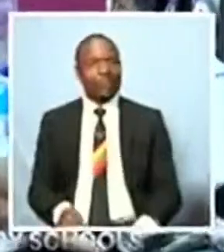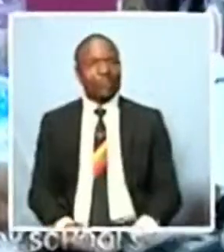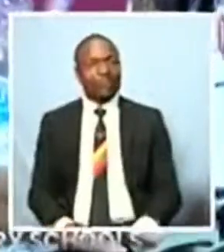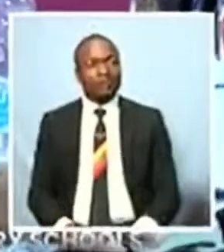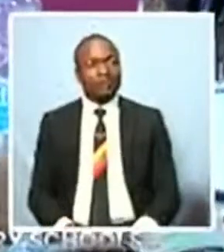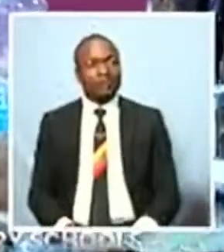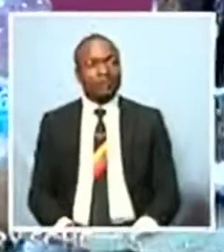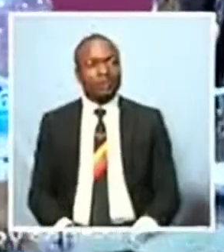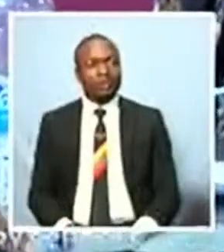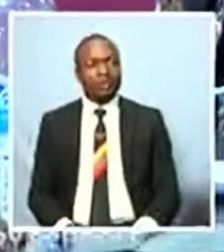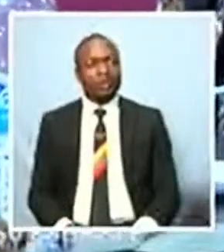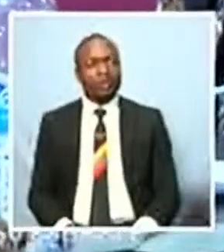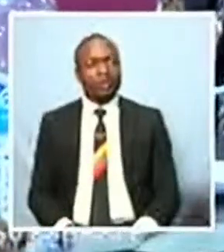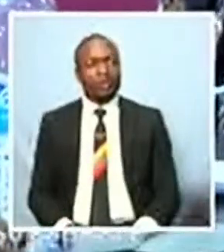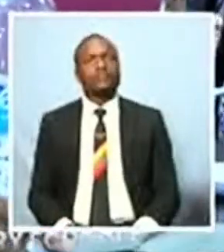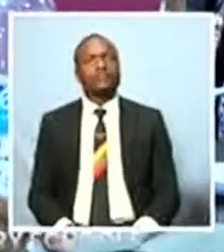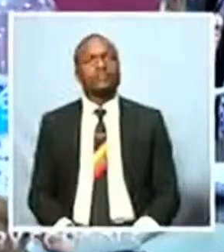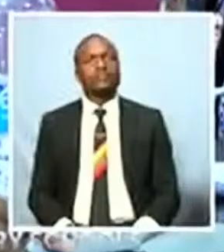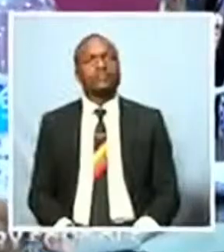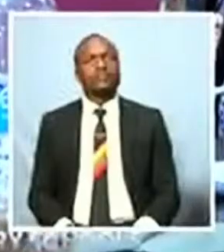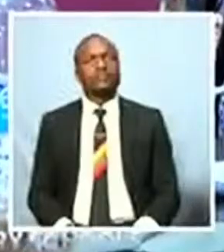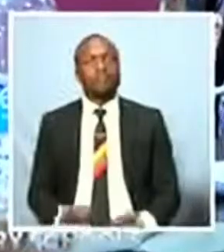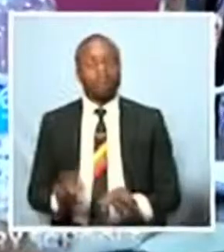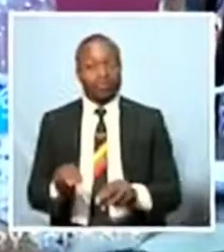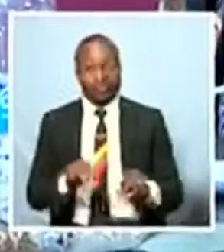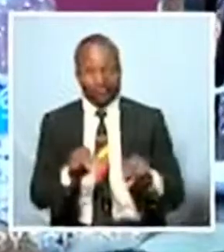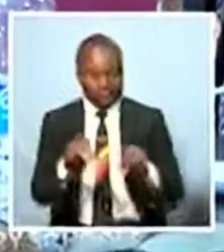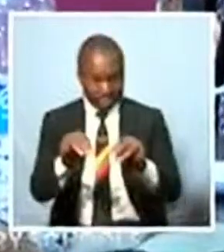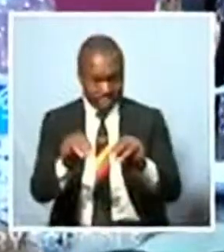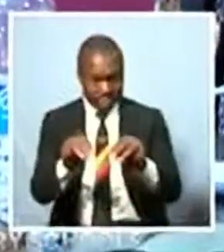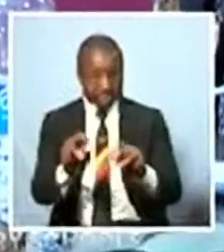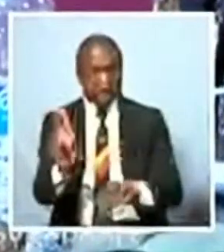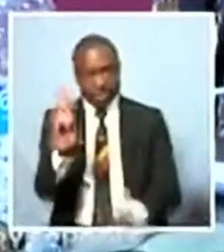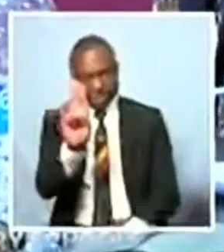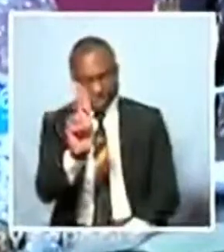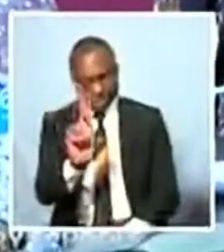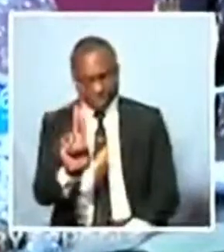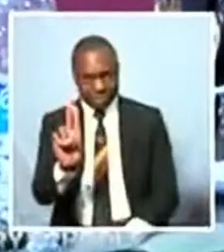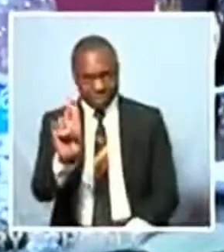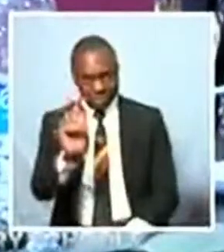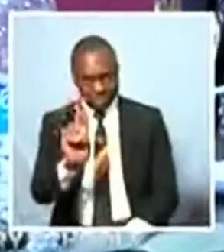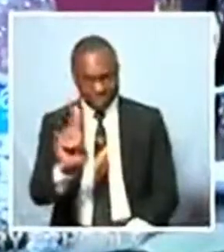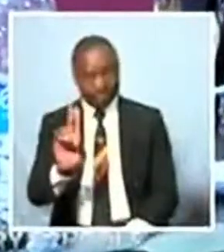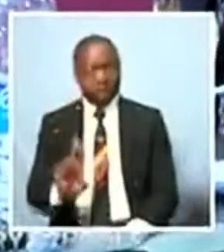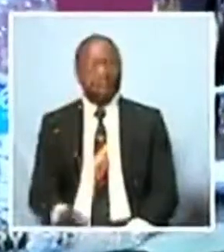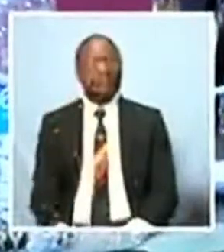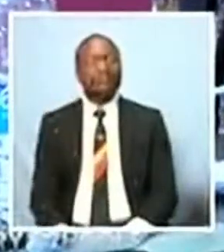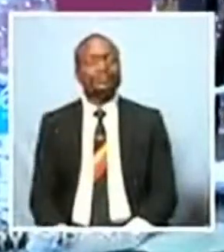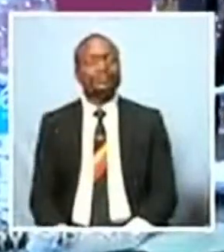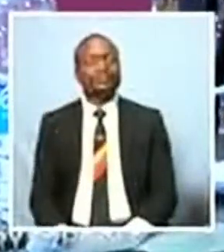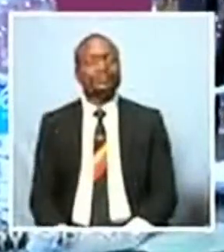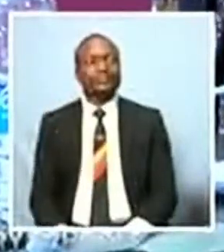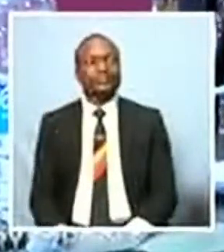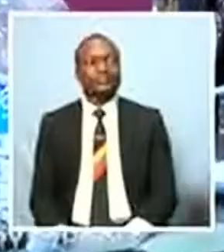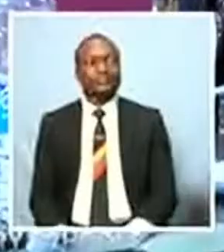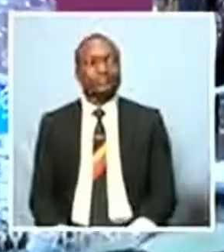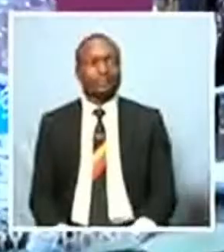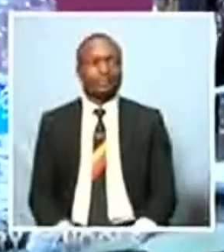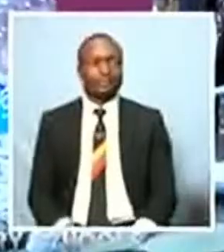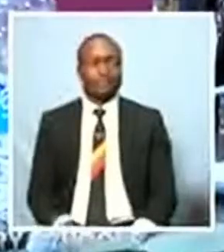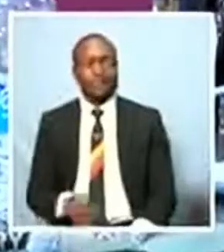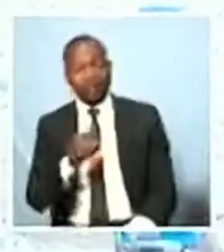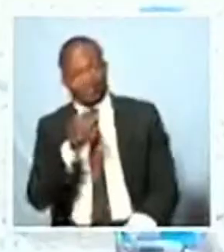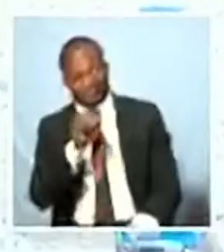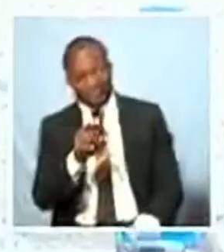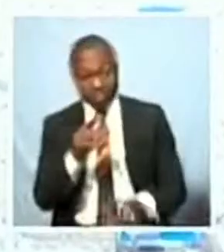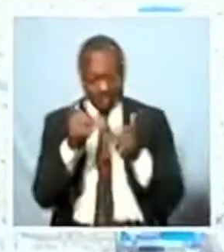is related to the methods that are being used, more especially that you are